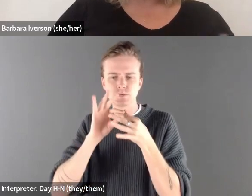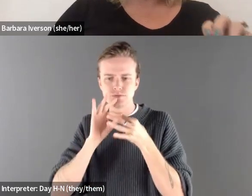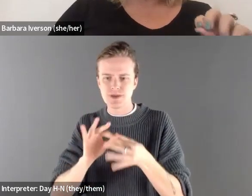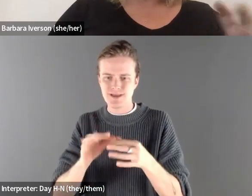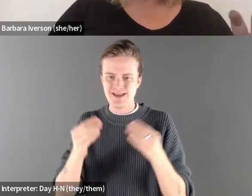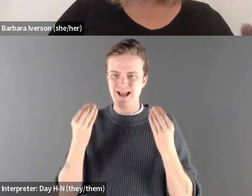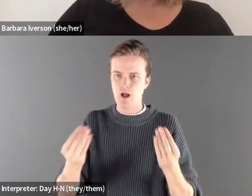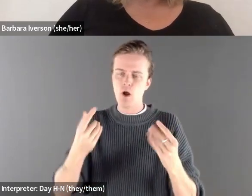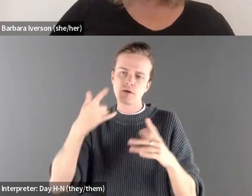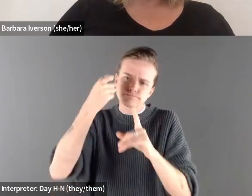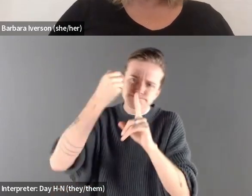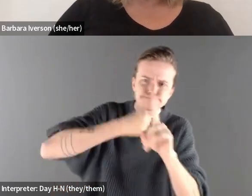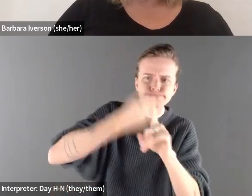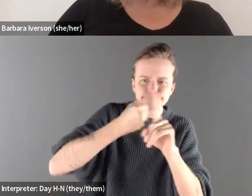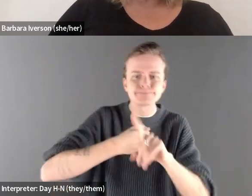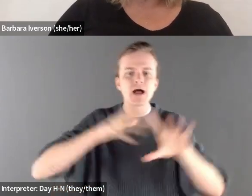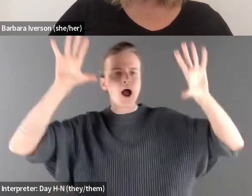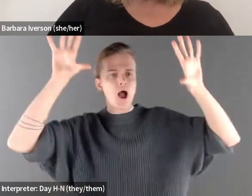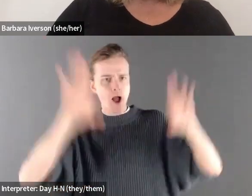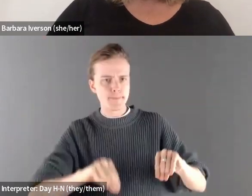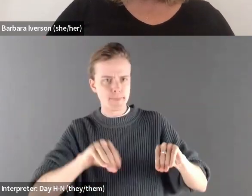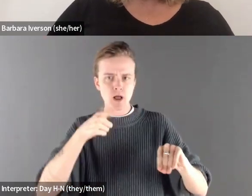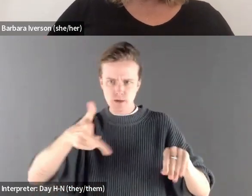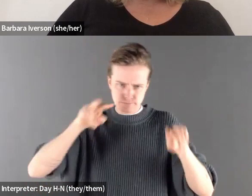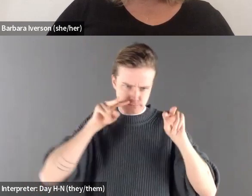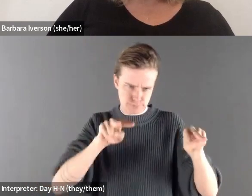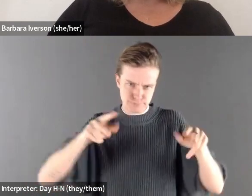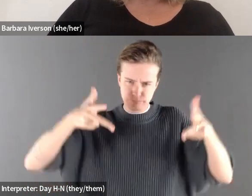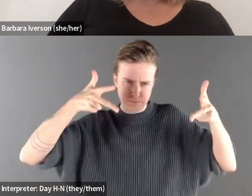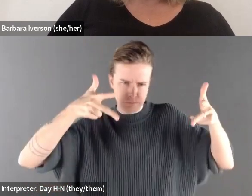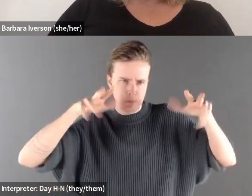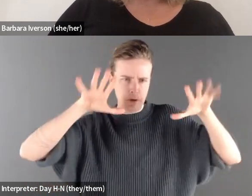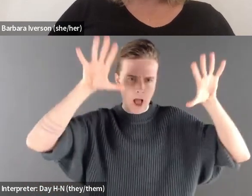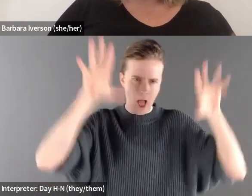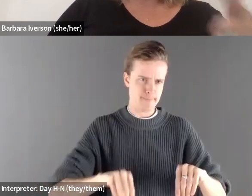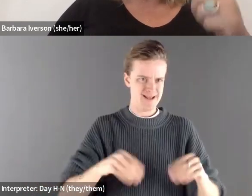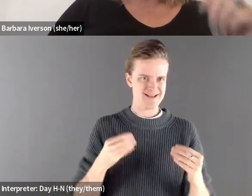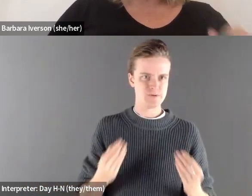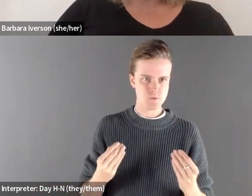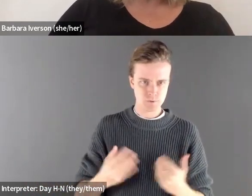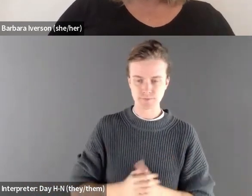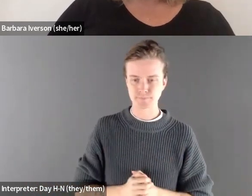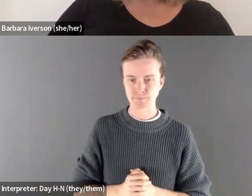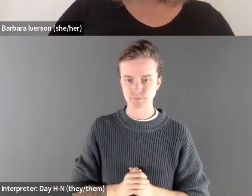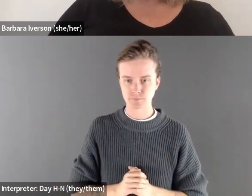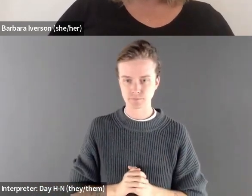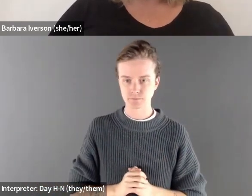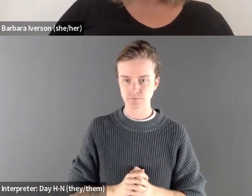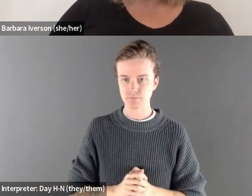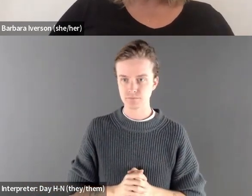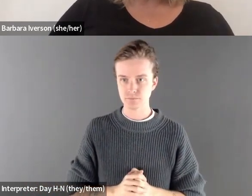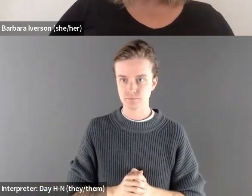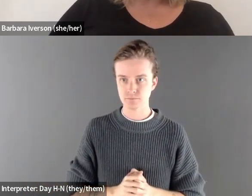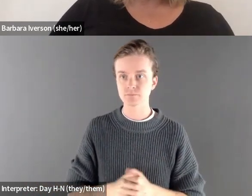that briefly. If one of you has got something really strong that and then we'll shift it around to the question